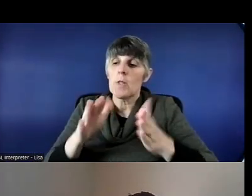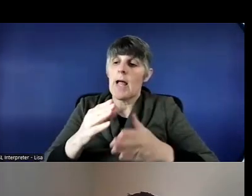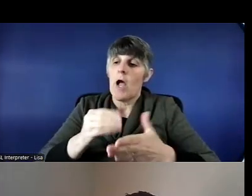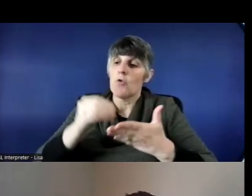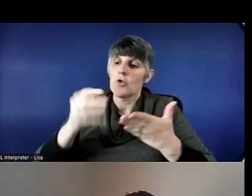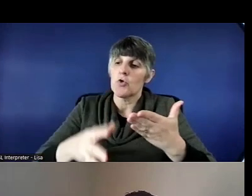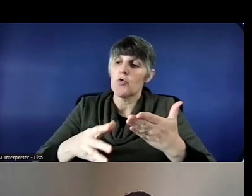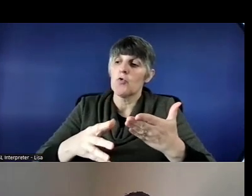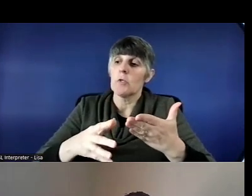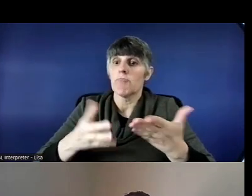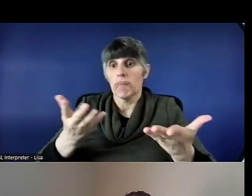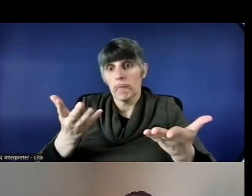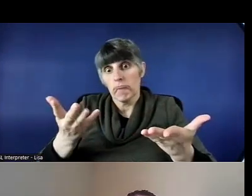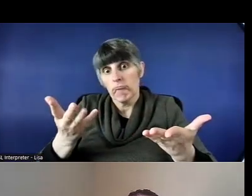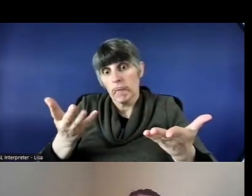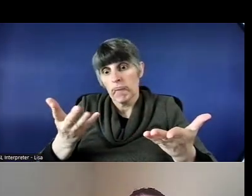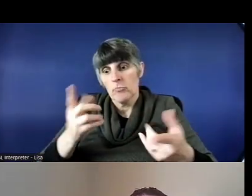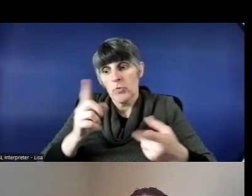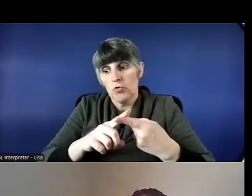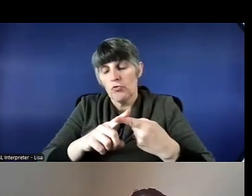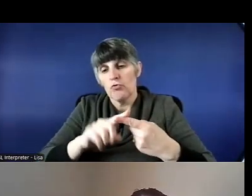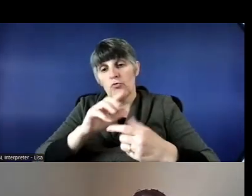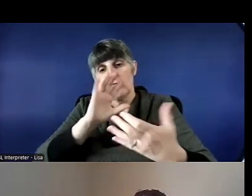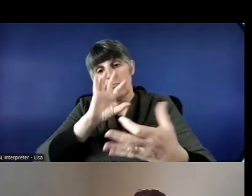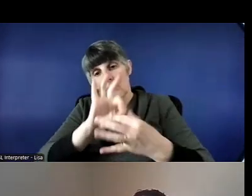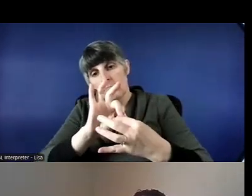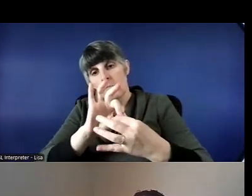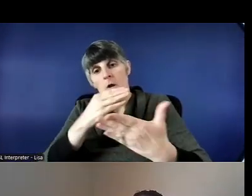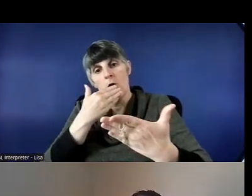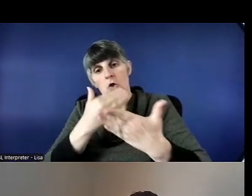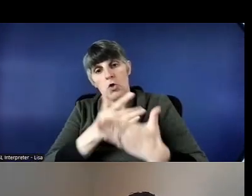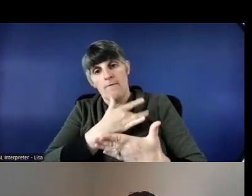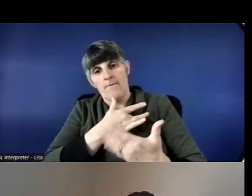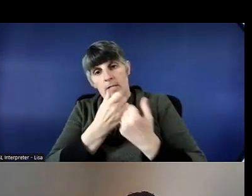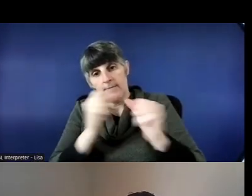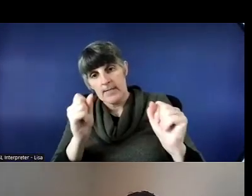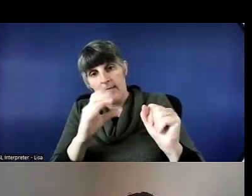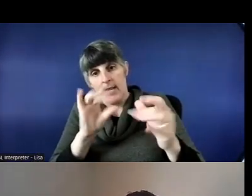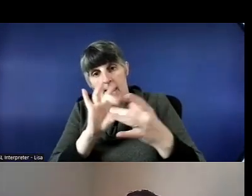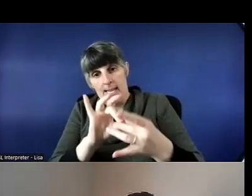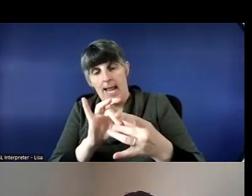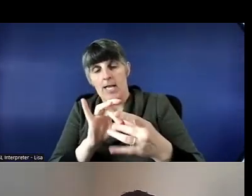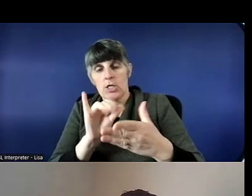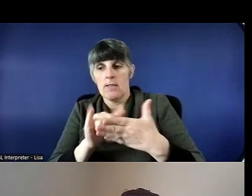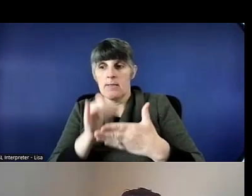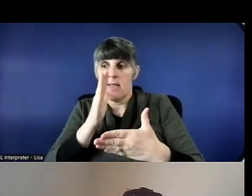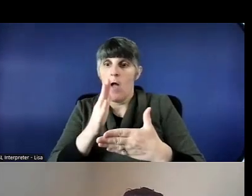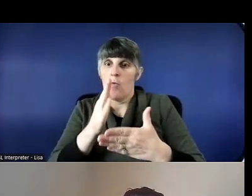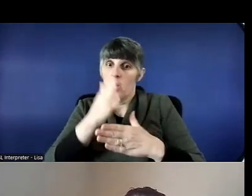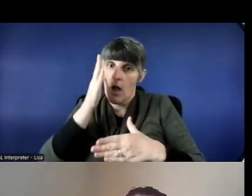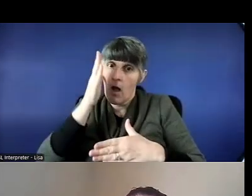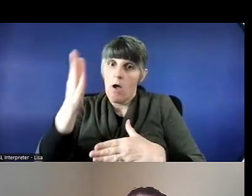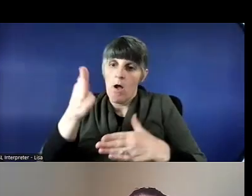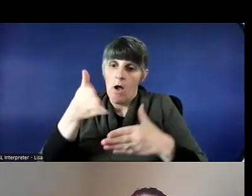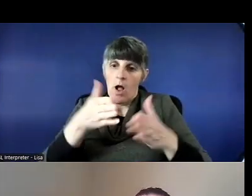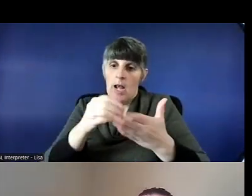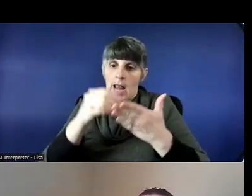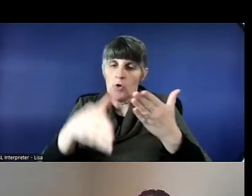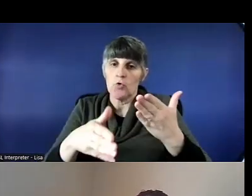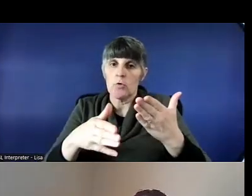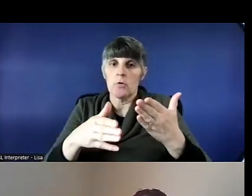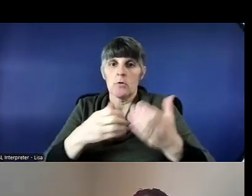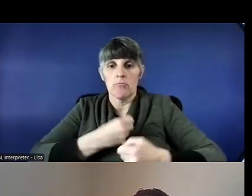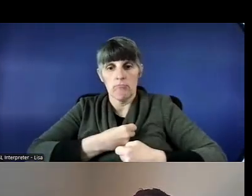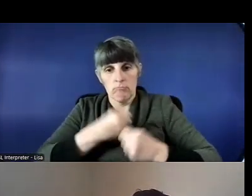student, ideally, to reestablish a sense of safety and connection that would ultimately allow the student to return